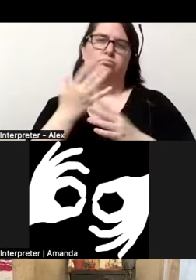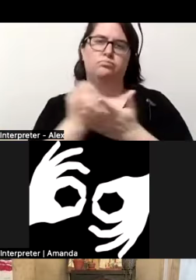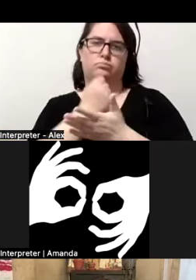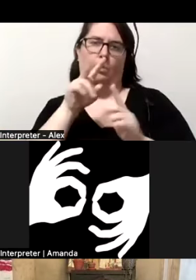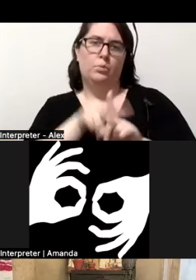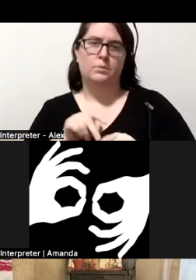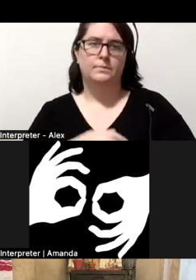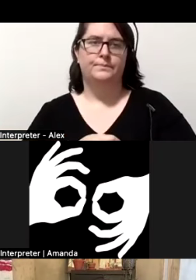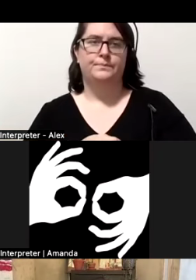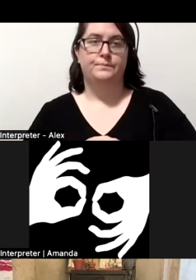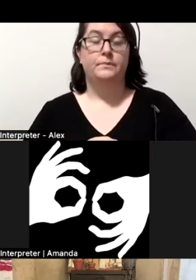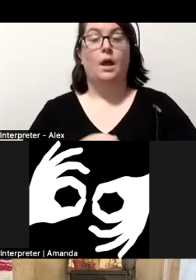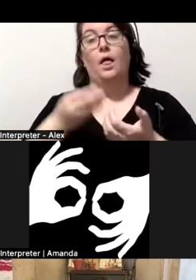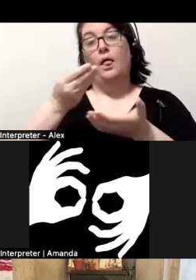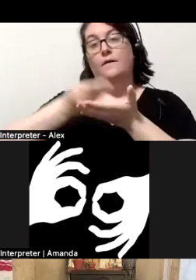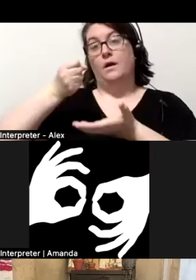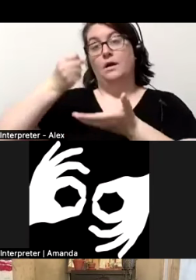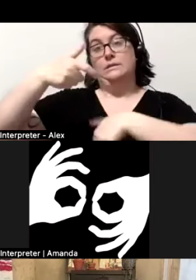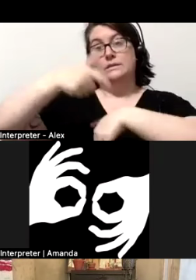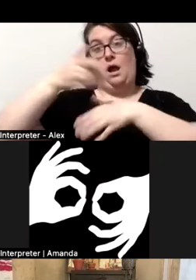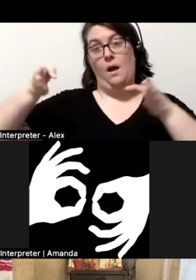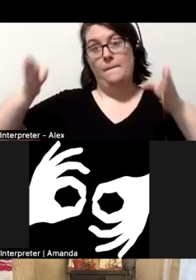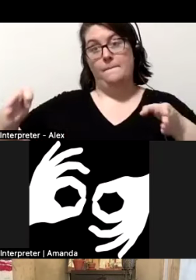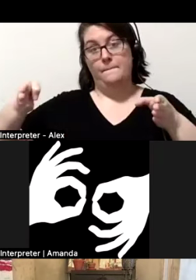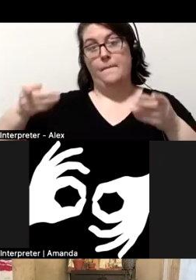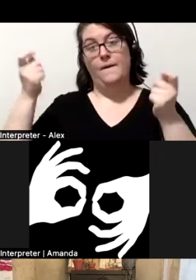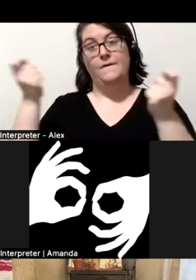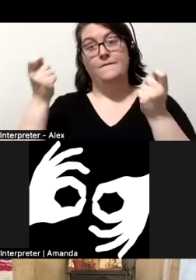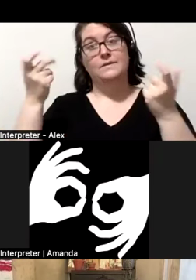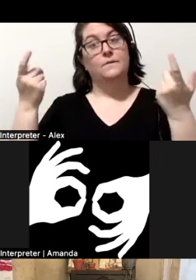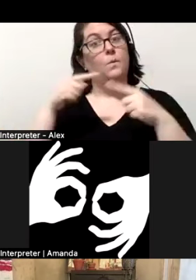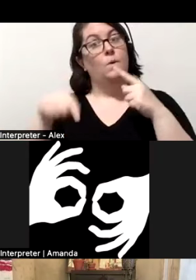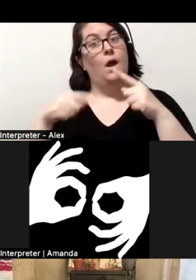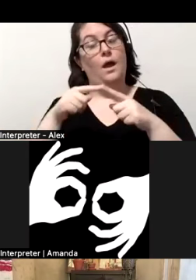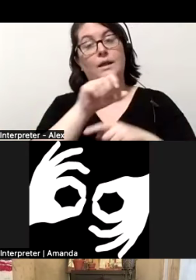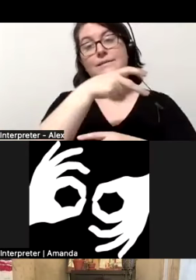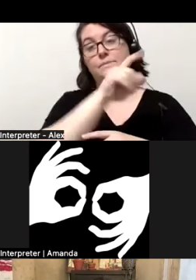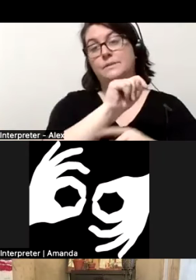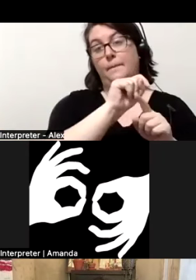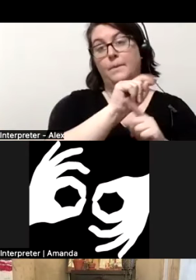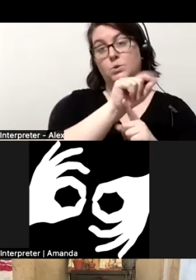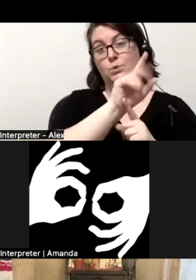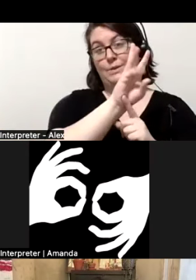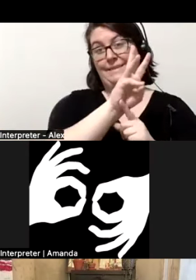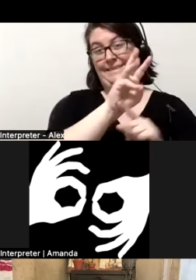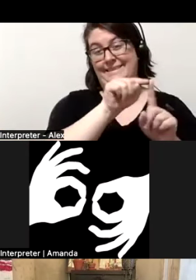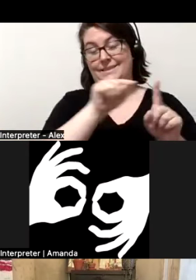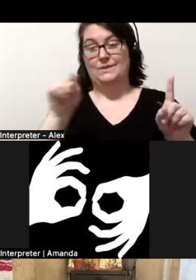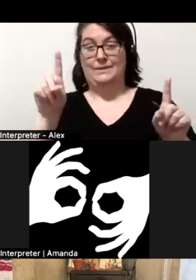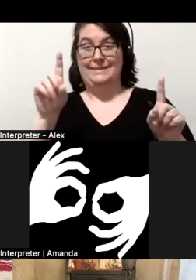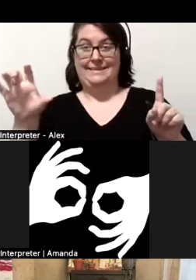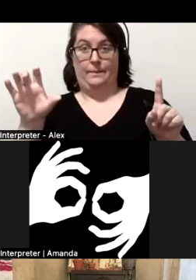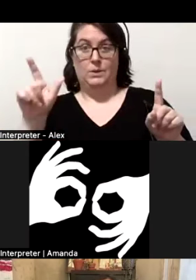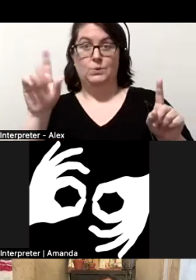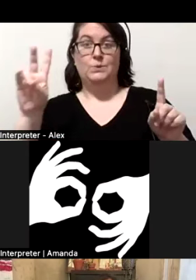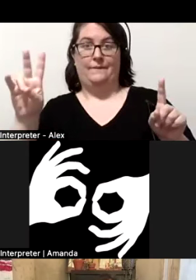The funding period for emerging festivals is for festival activities occurring between September 2026 and December